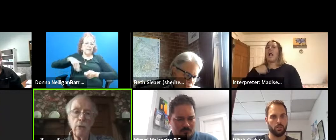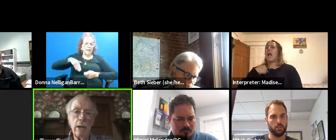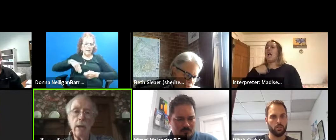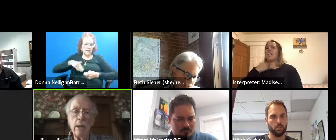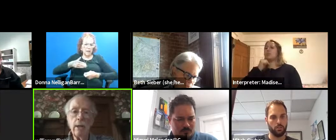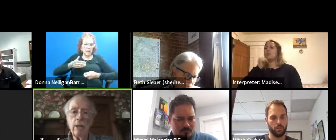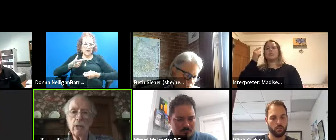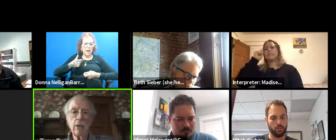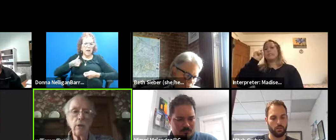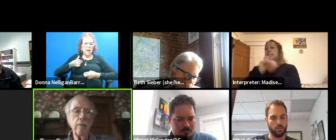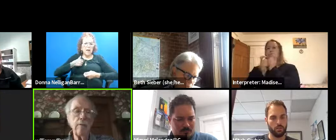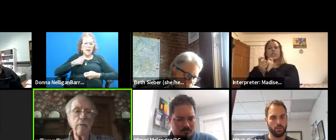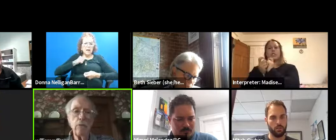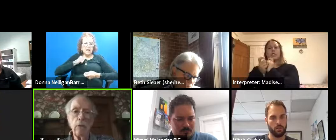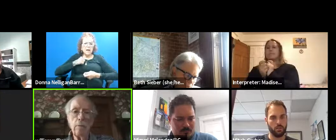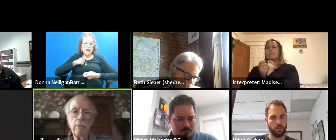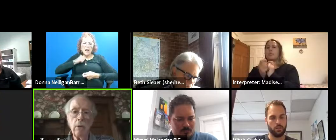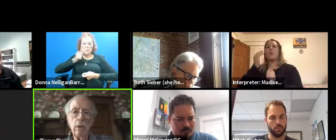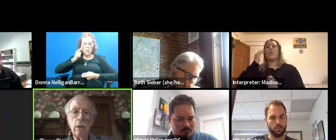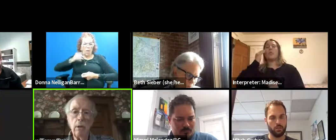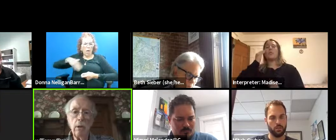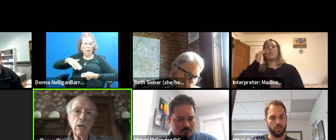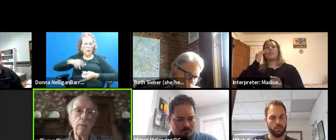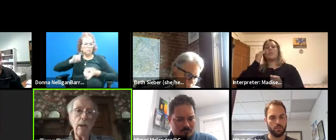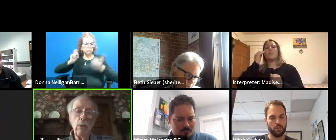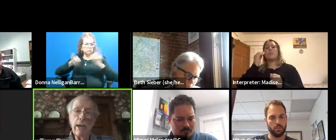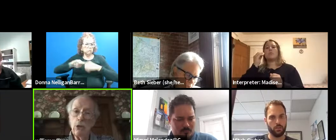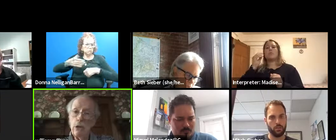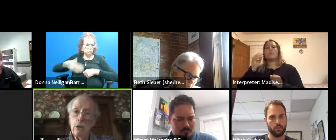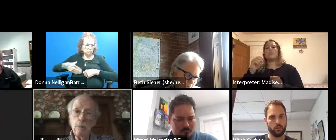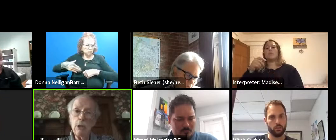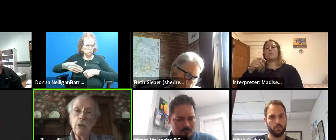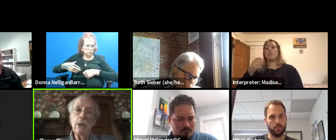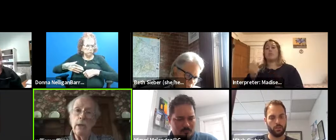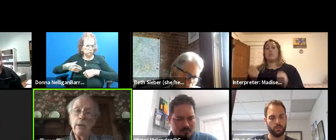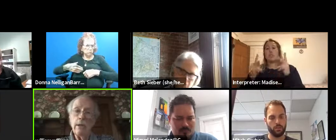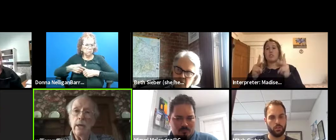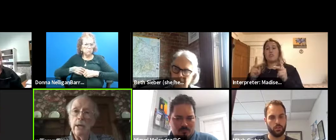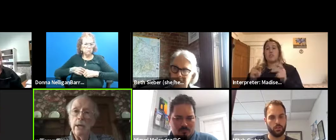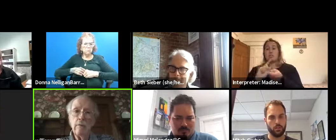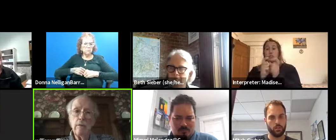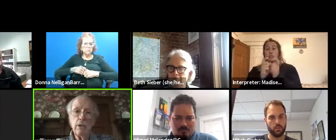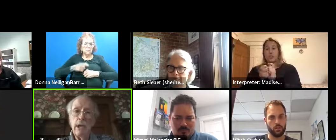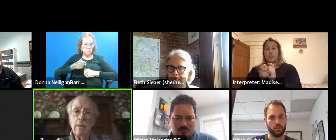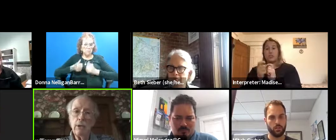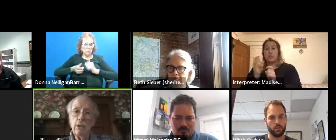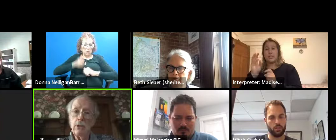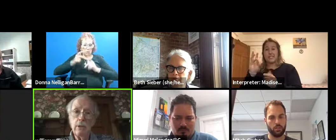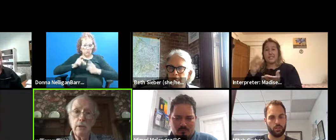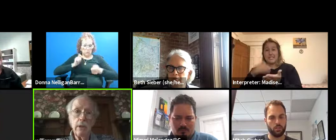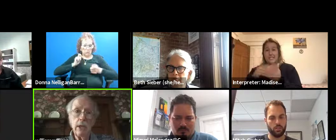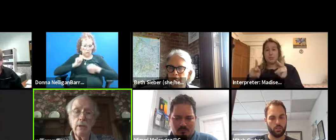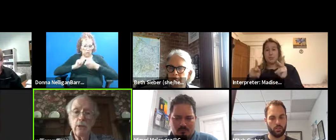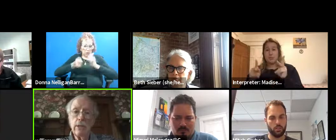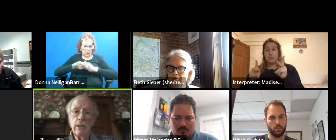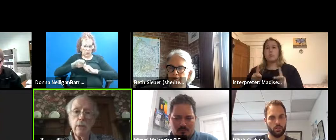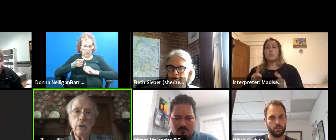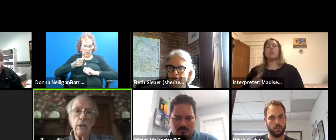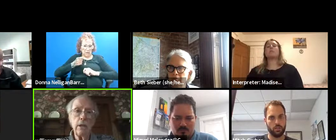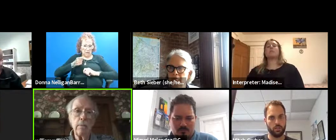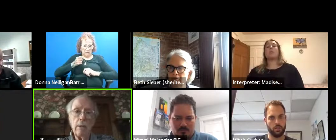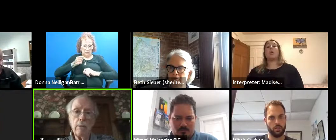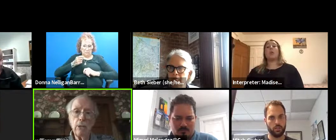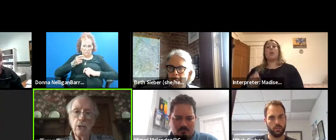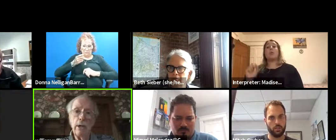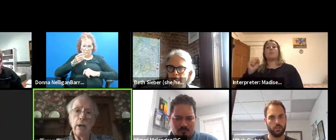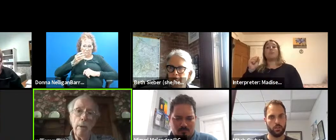population changed by, 654 people, which, by the way, is good news because it is the first time since